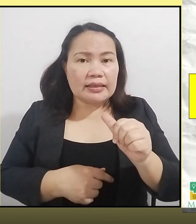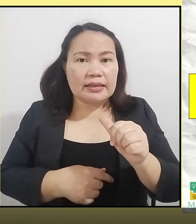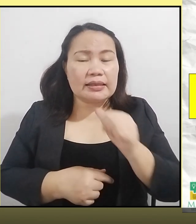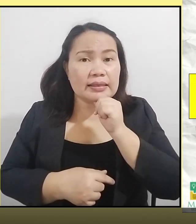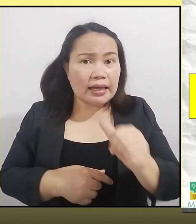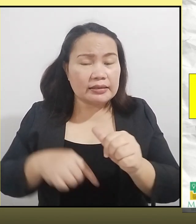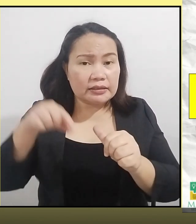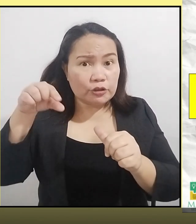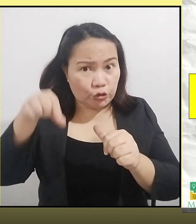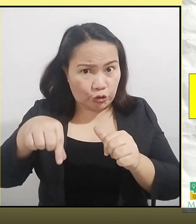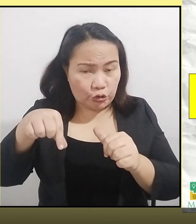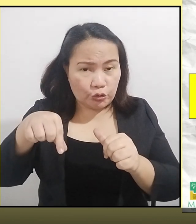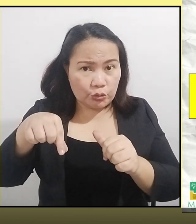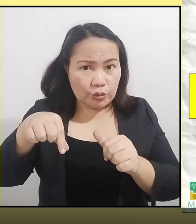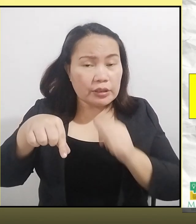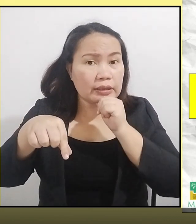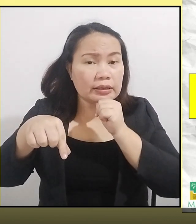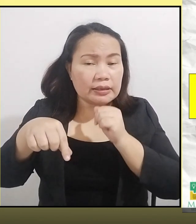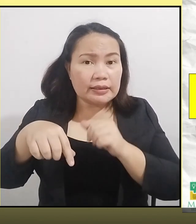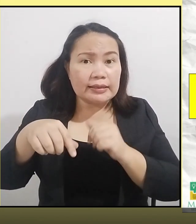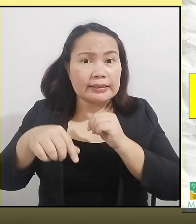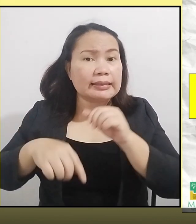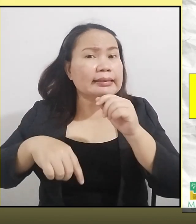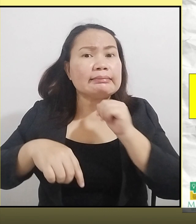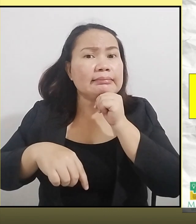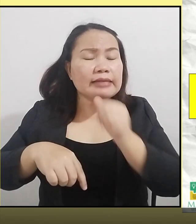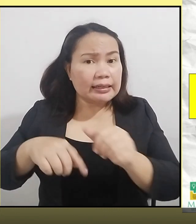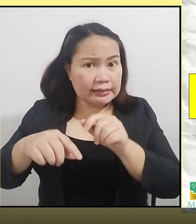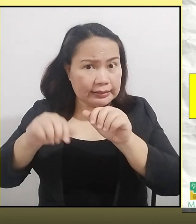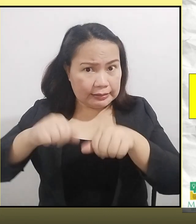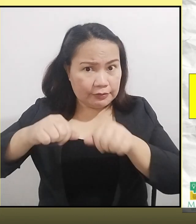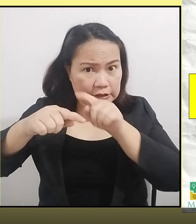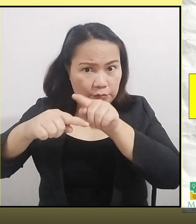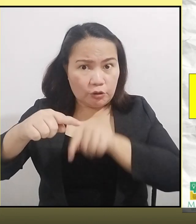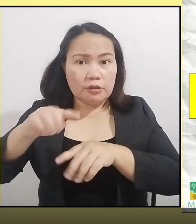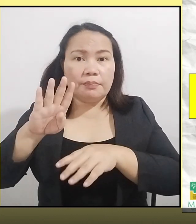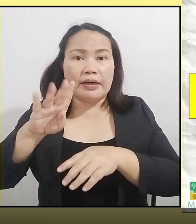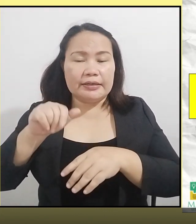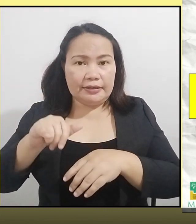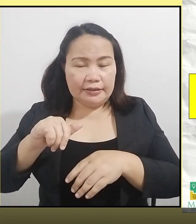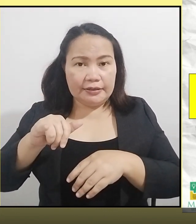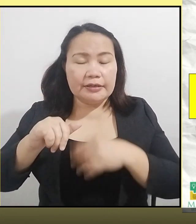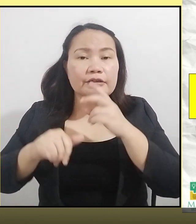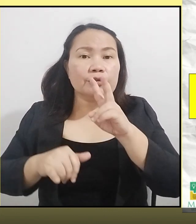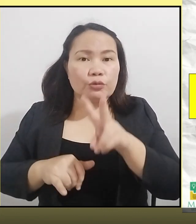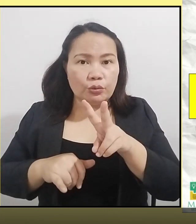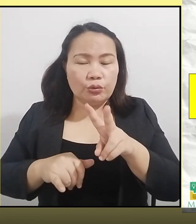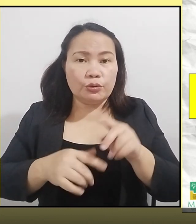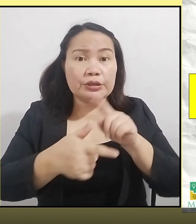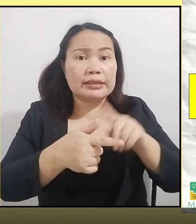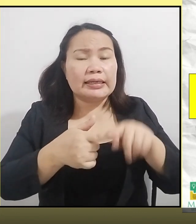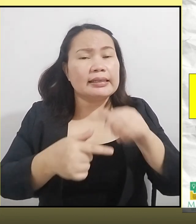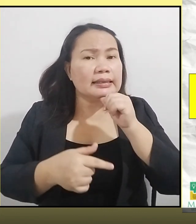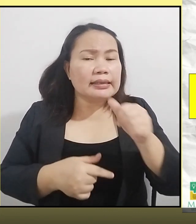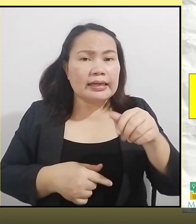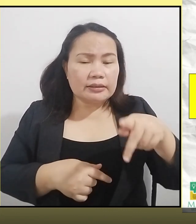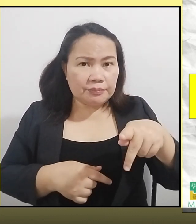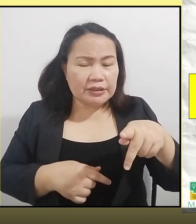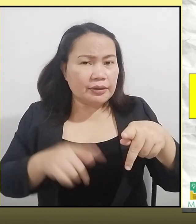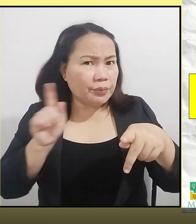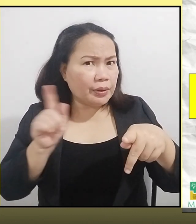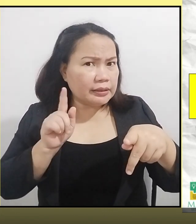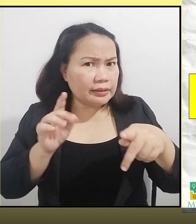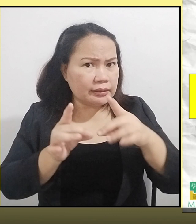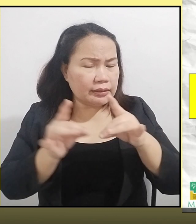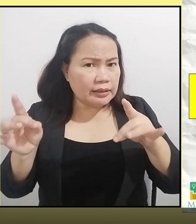natin ay, if it's not, or if it is not divisible by 2, okay, then not P. Ano